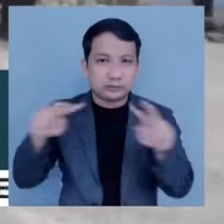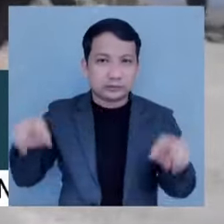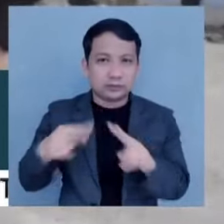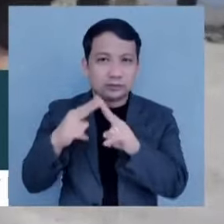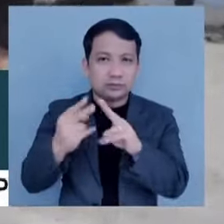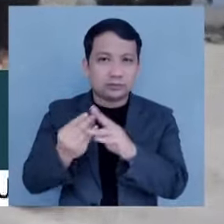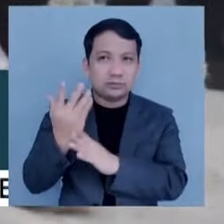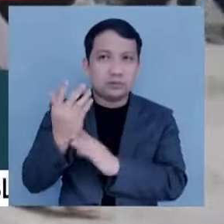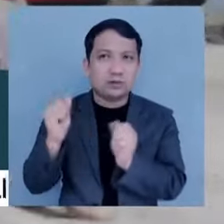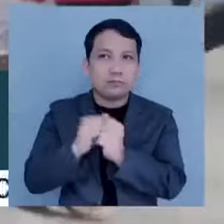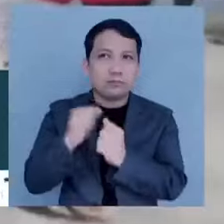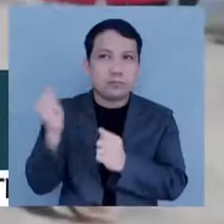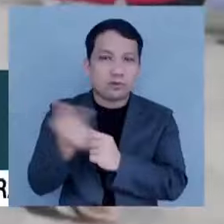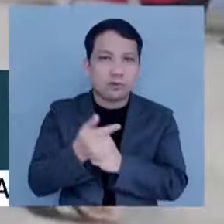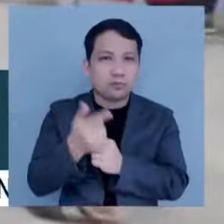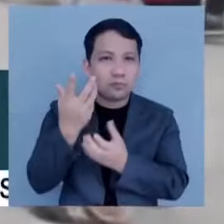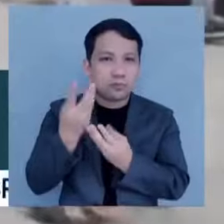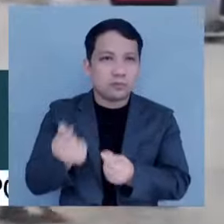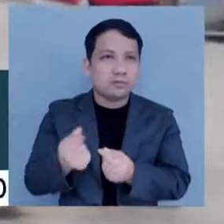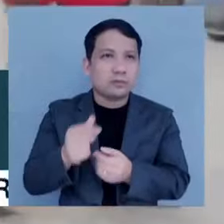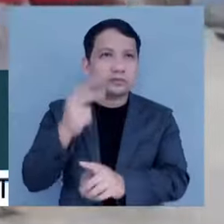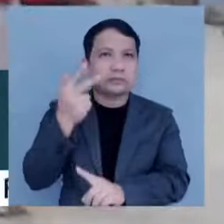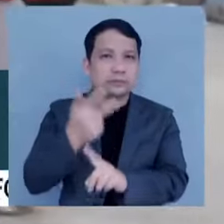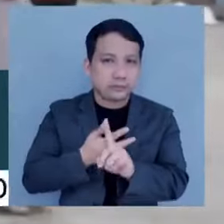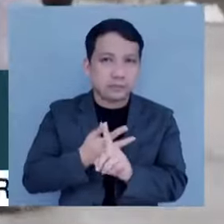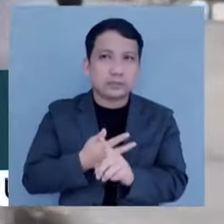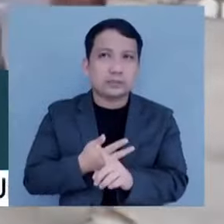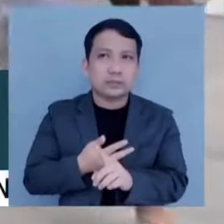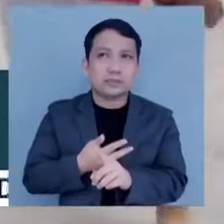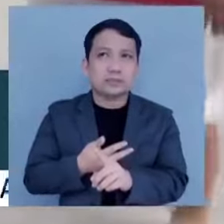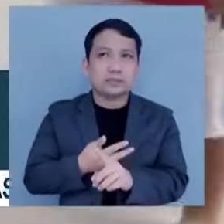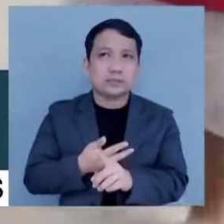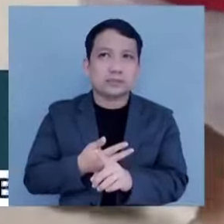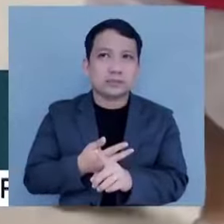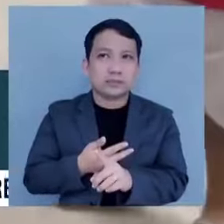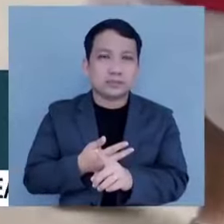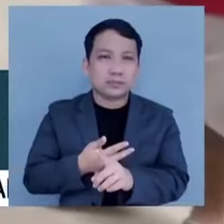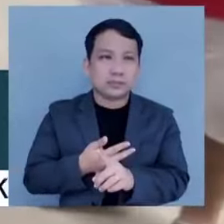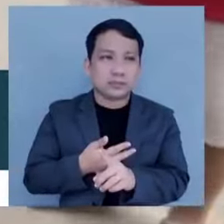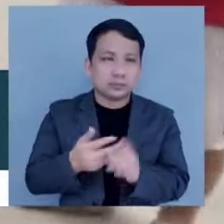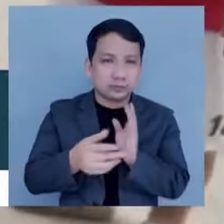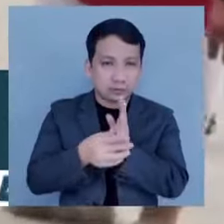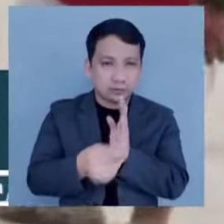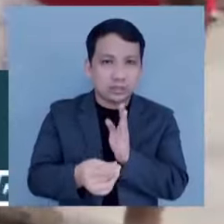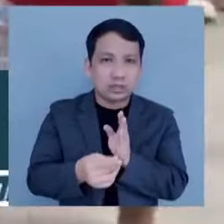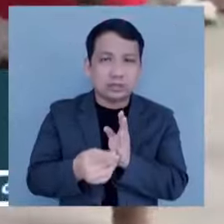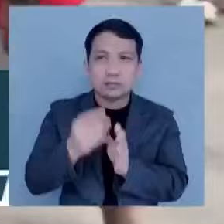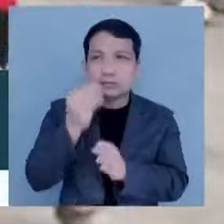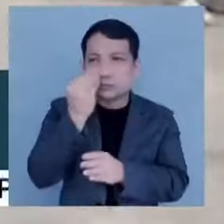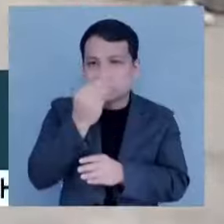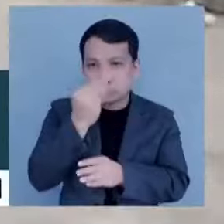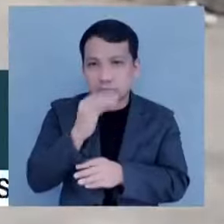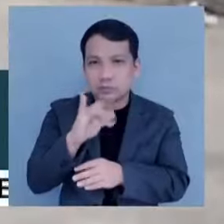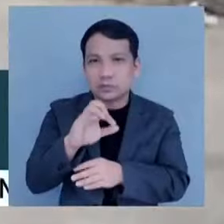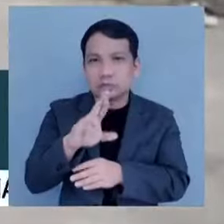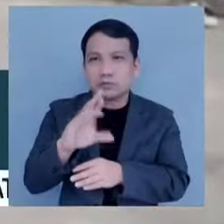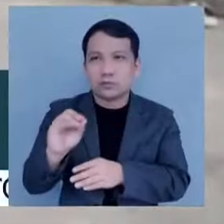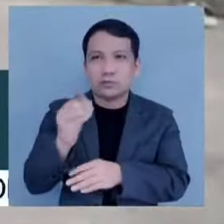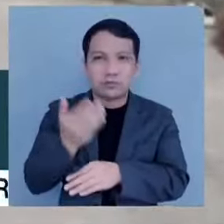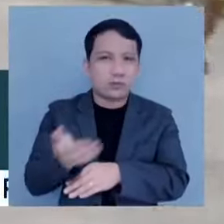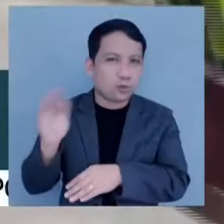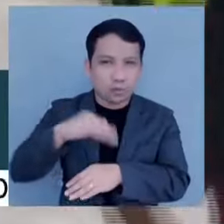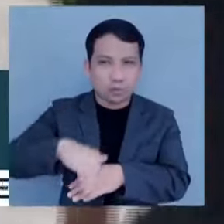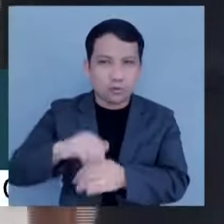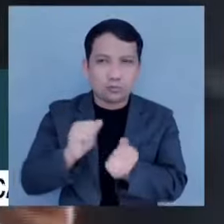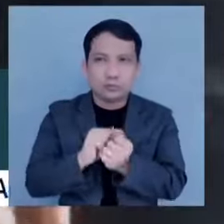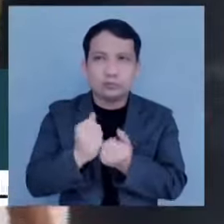of almost 3 months. In another case, in the oil spill in Mindoro, we ran it for a whole quarter. In Carina,